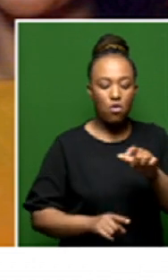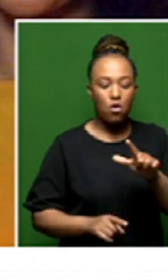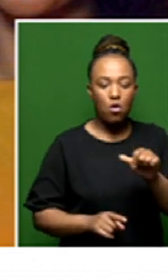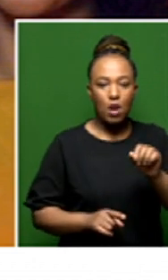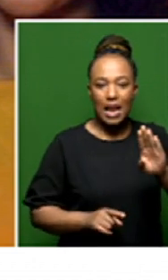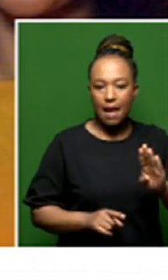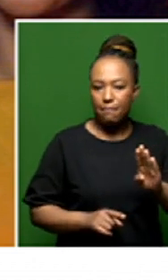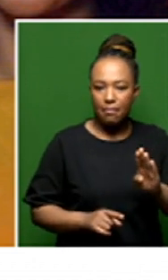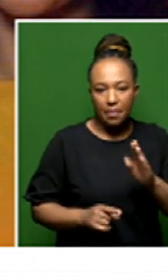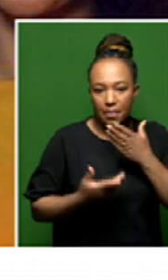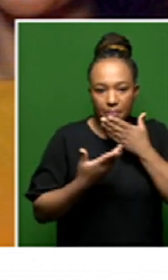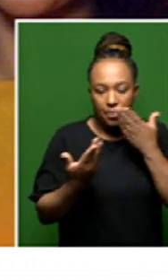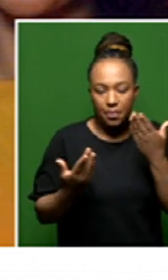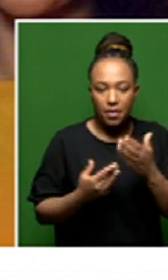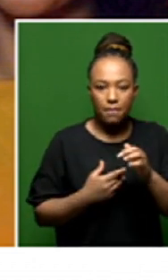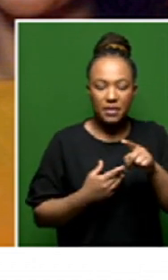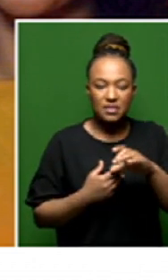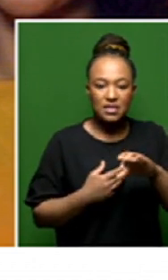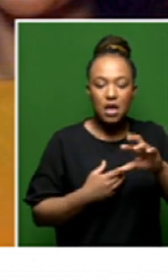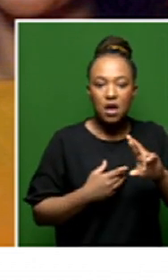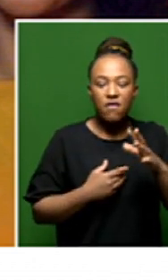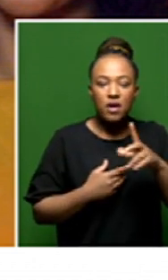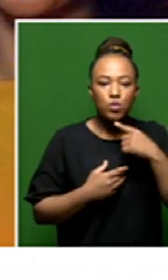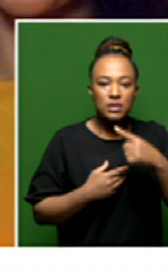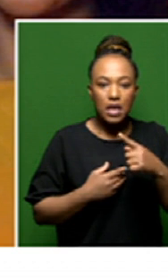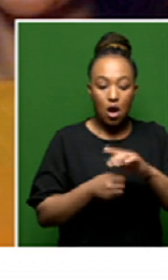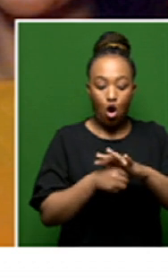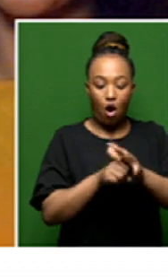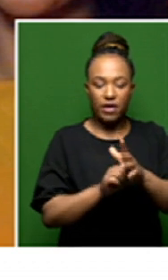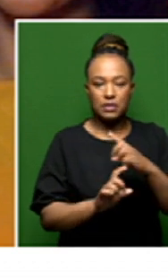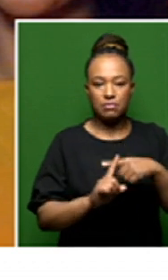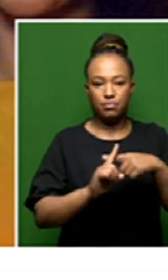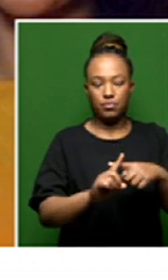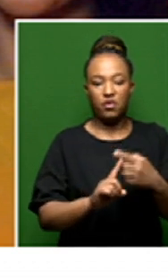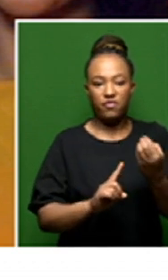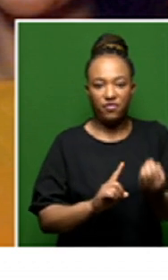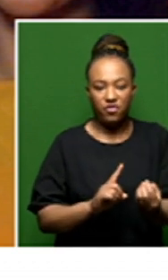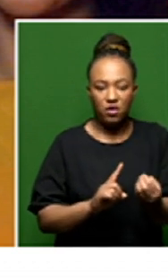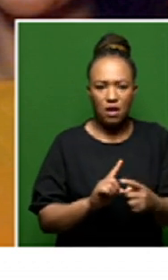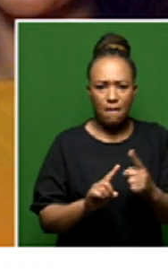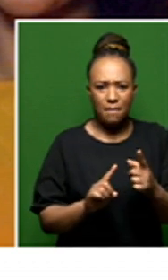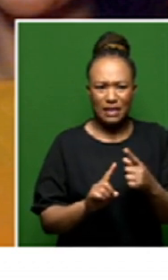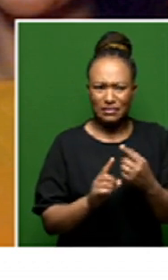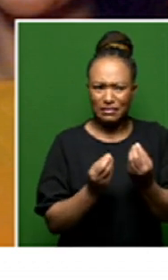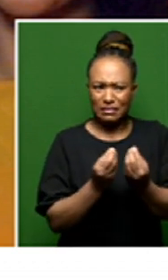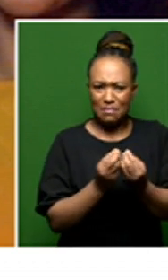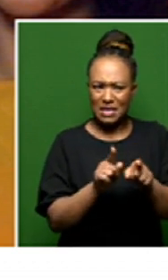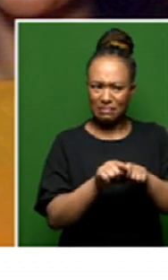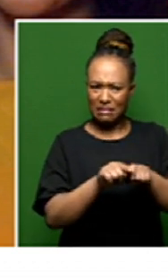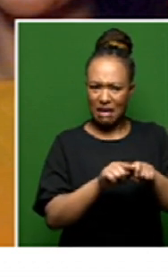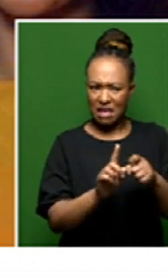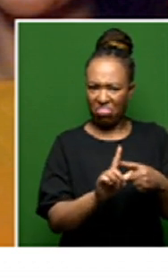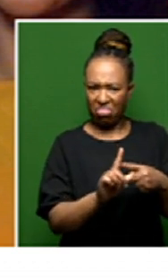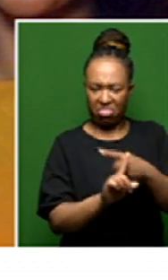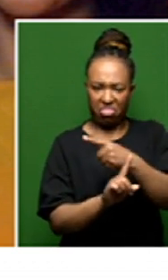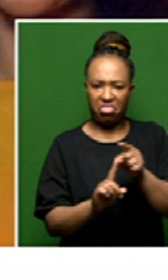PCR test says that I have COVID, that I am COVID positive. However, there are irregularities on the test itself,